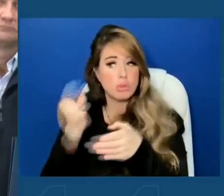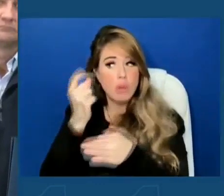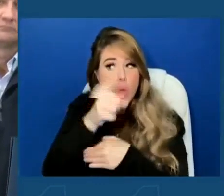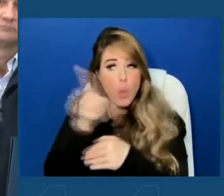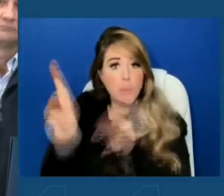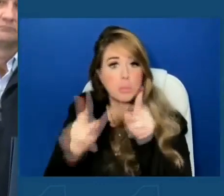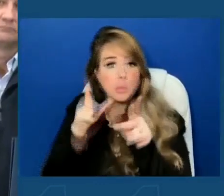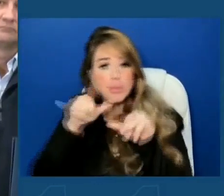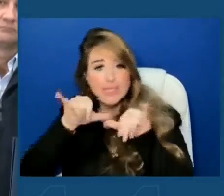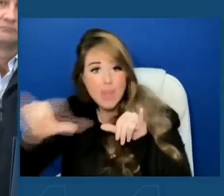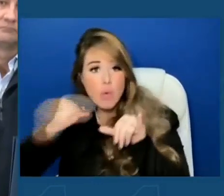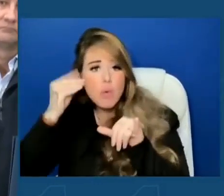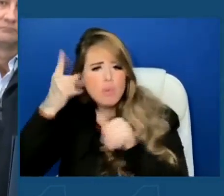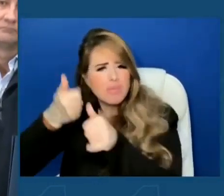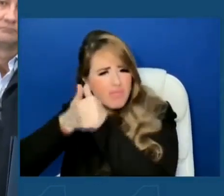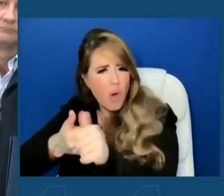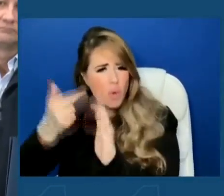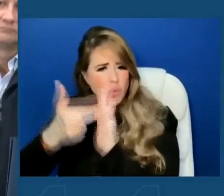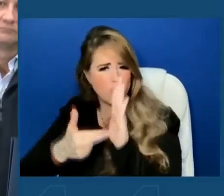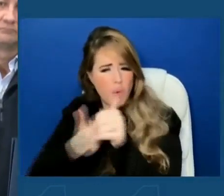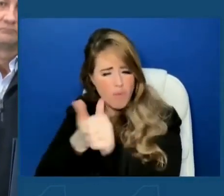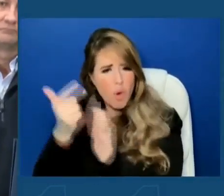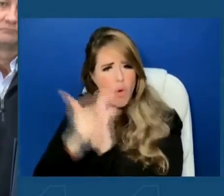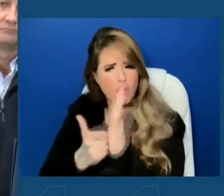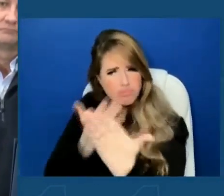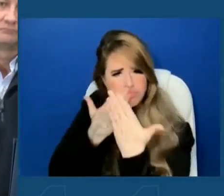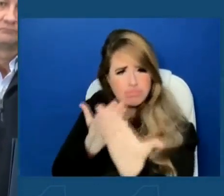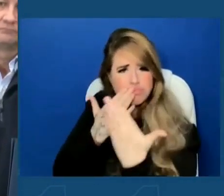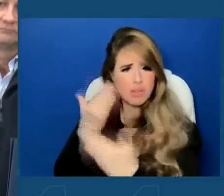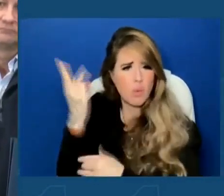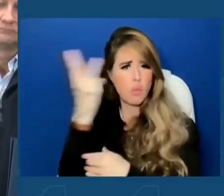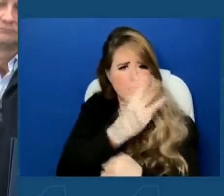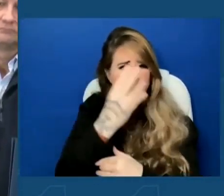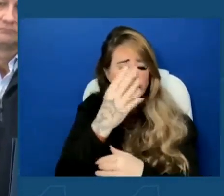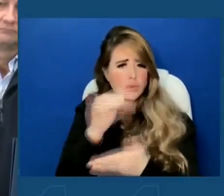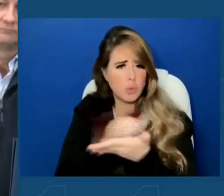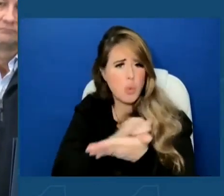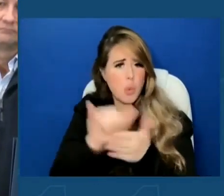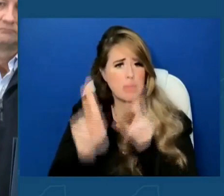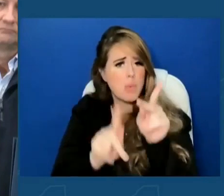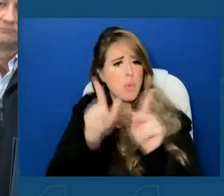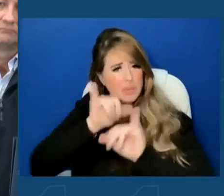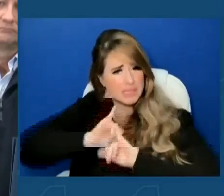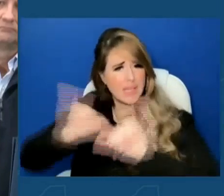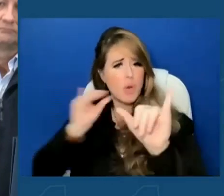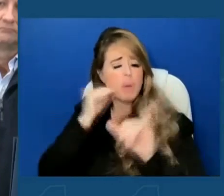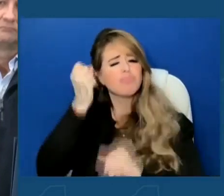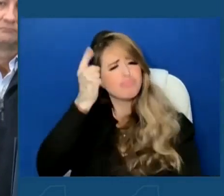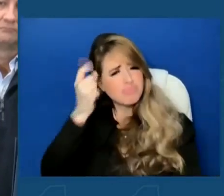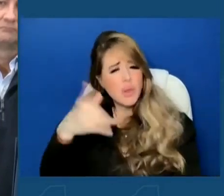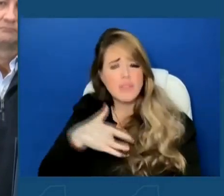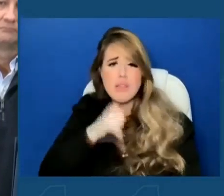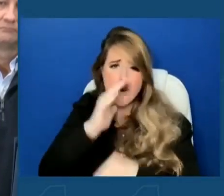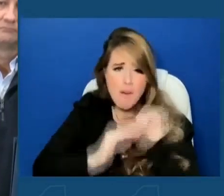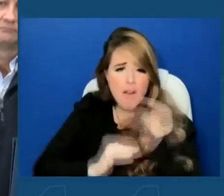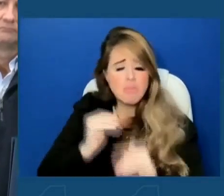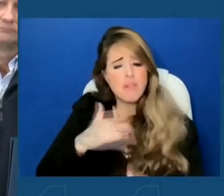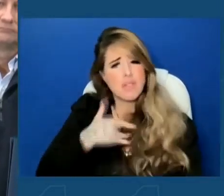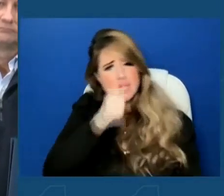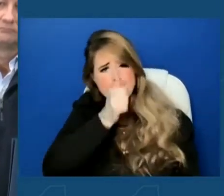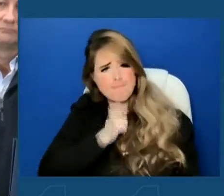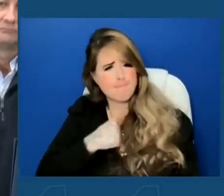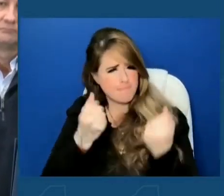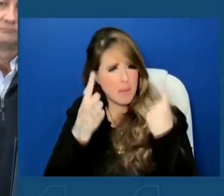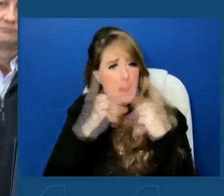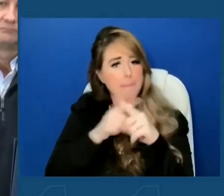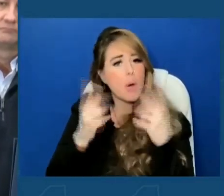grateful for all the vast majority of Western New Yorkers who are doing what they're asked to do, even though it's uncomfortable and it's a sacrifice. But we want them to get